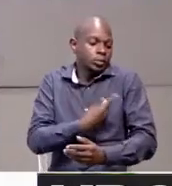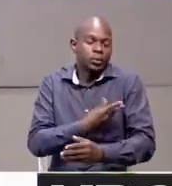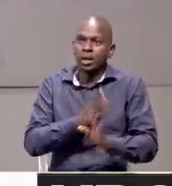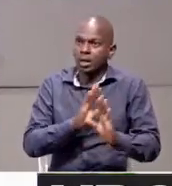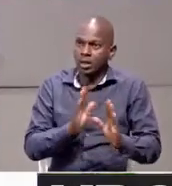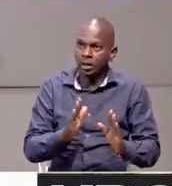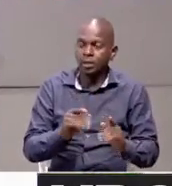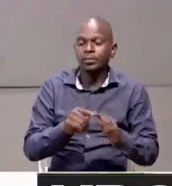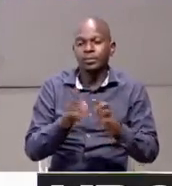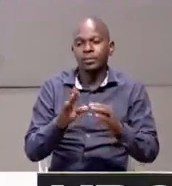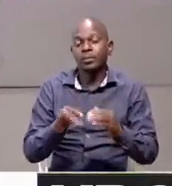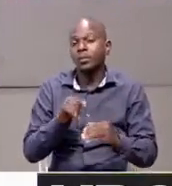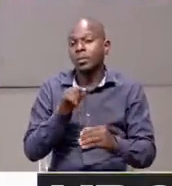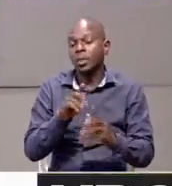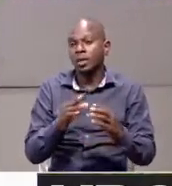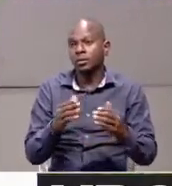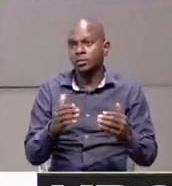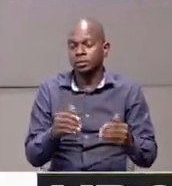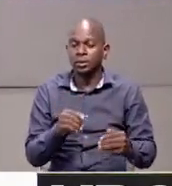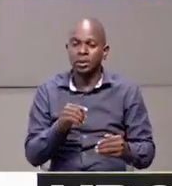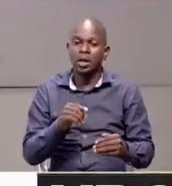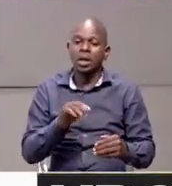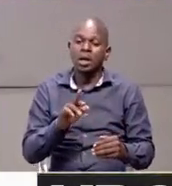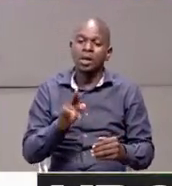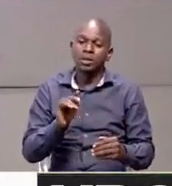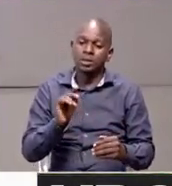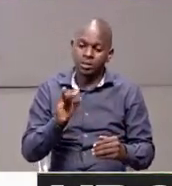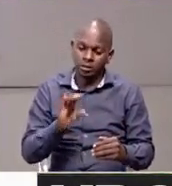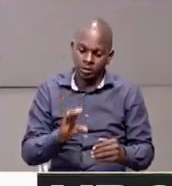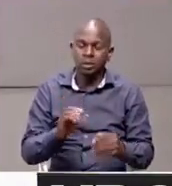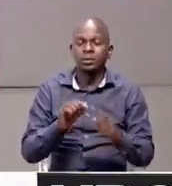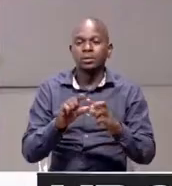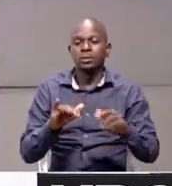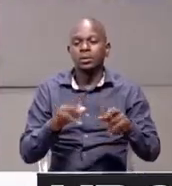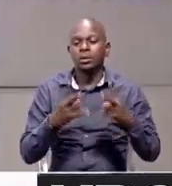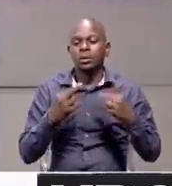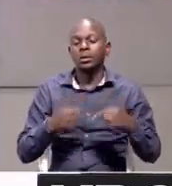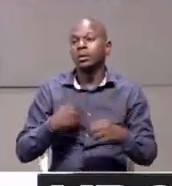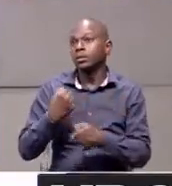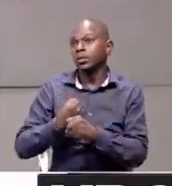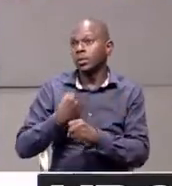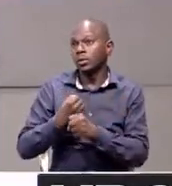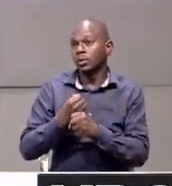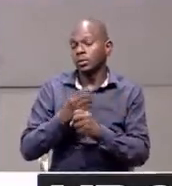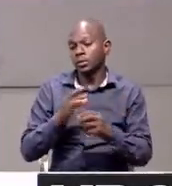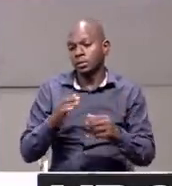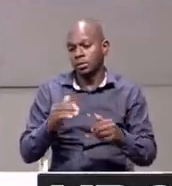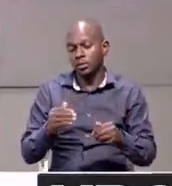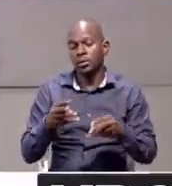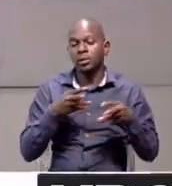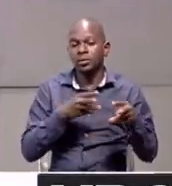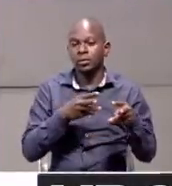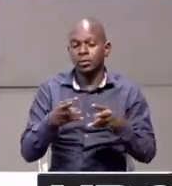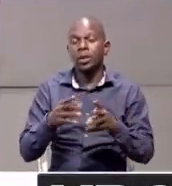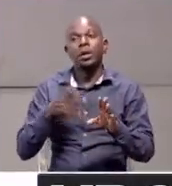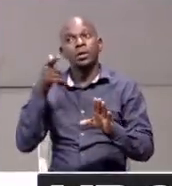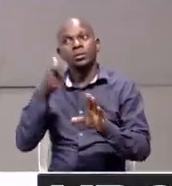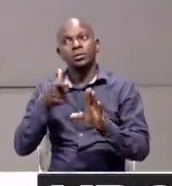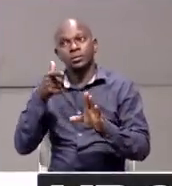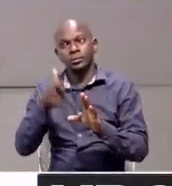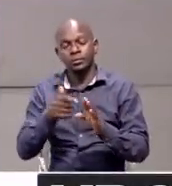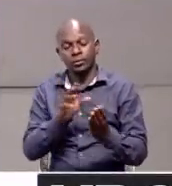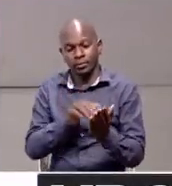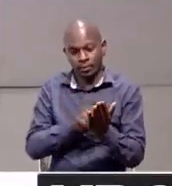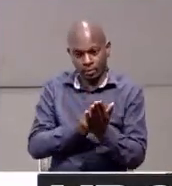RDC Mbarara Emmanuel Katera Tuliabajeni emphasized that the health workers utilize various media platforms, including print